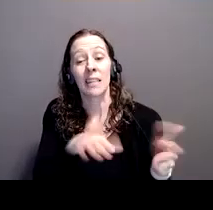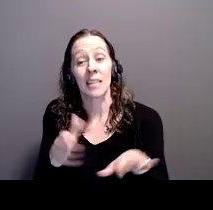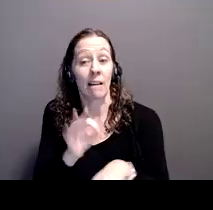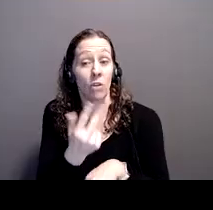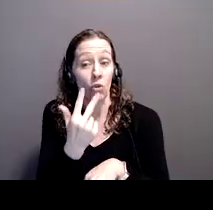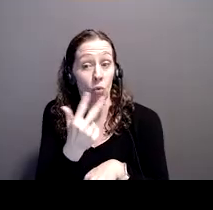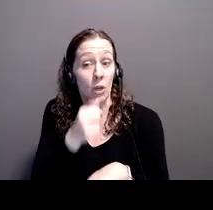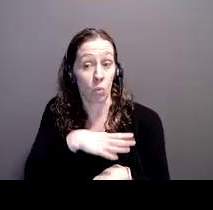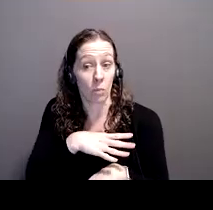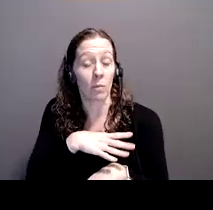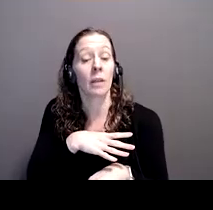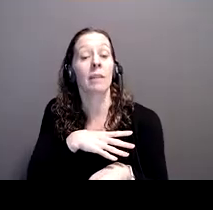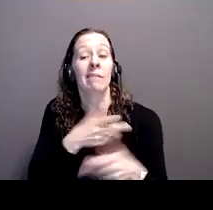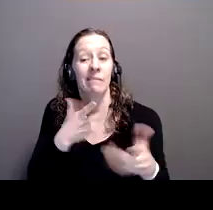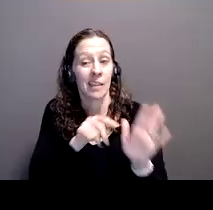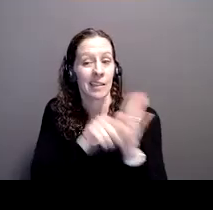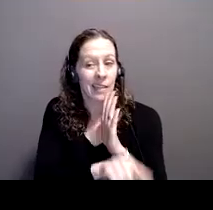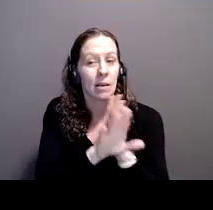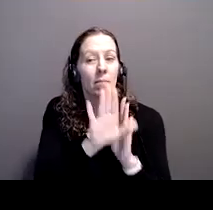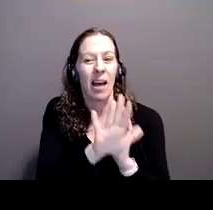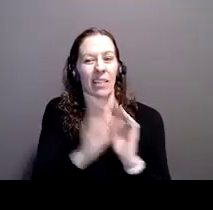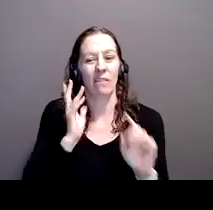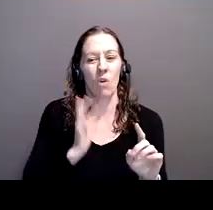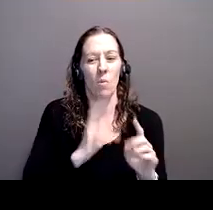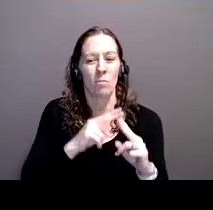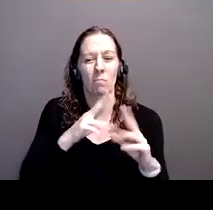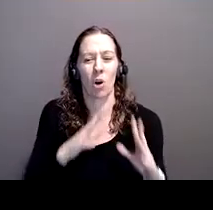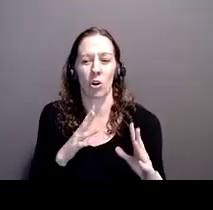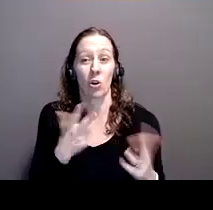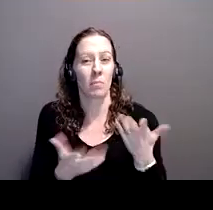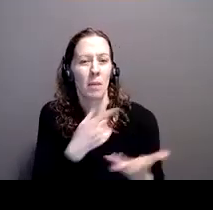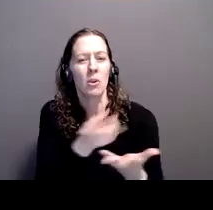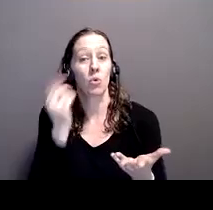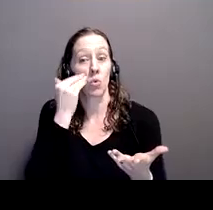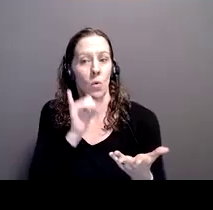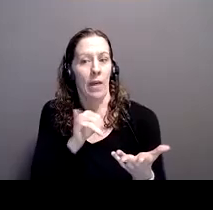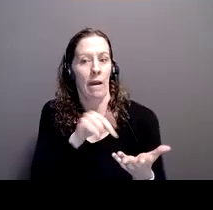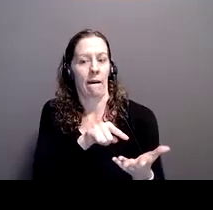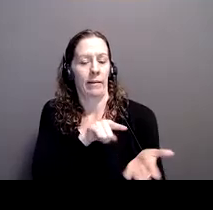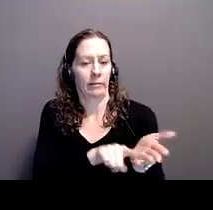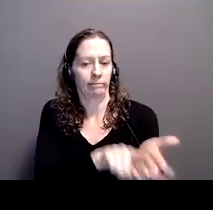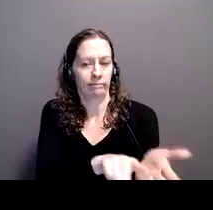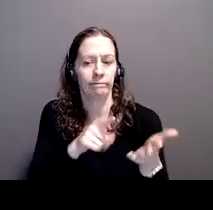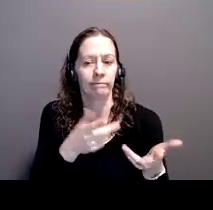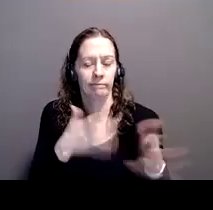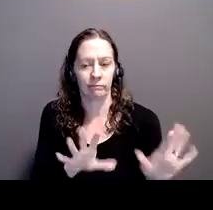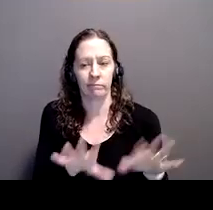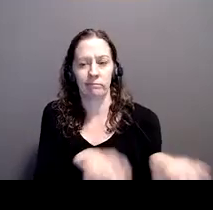day by their former partner. Many of you may be familiar with that inquest, but just wanted